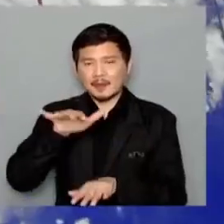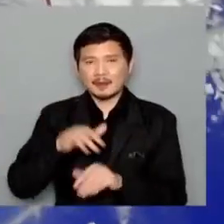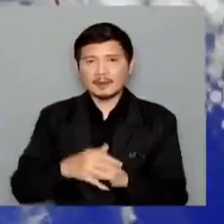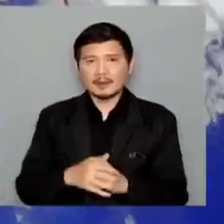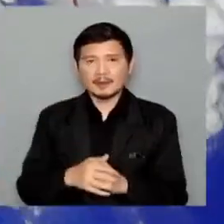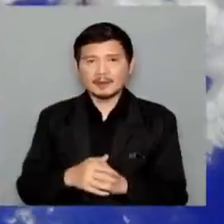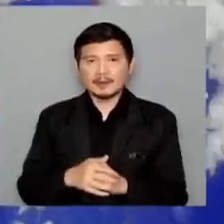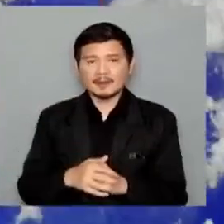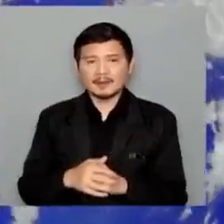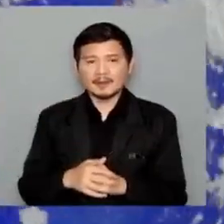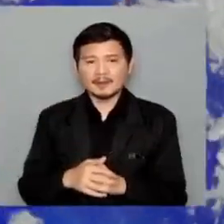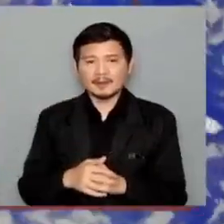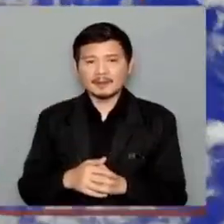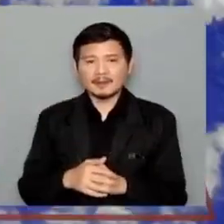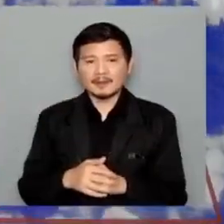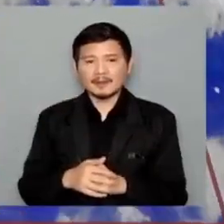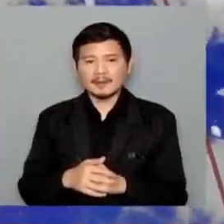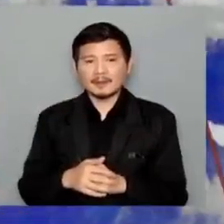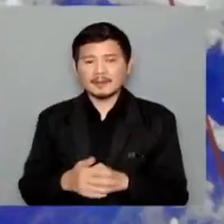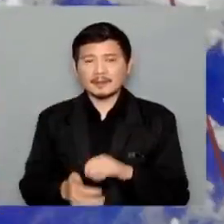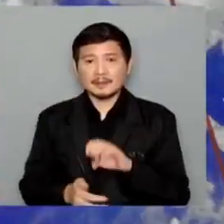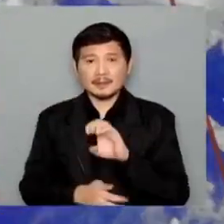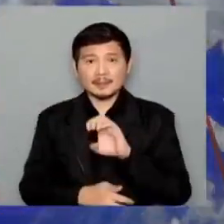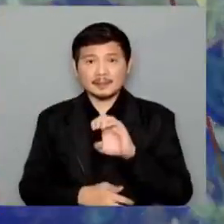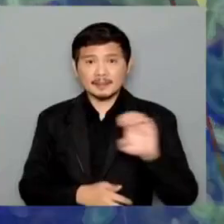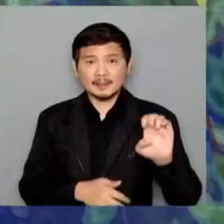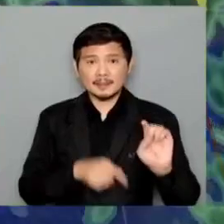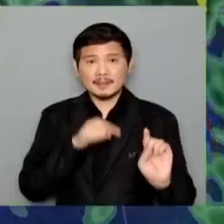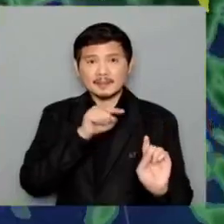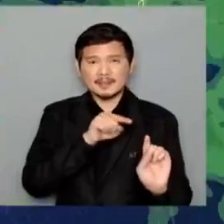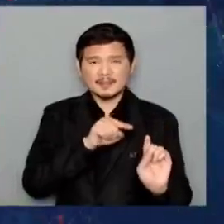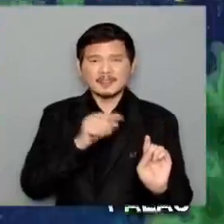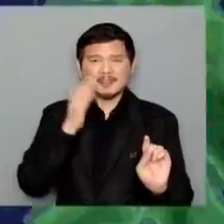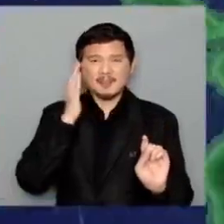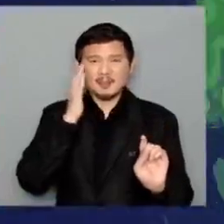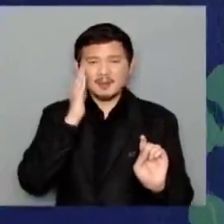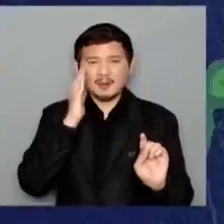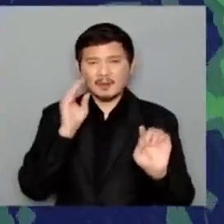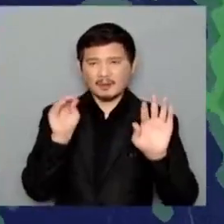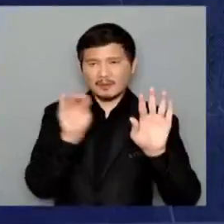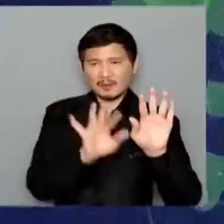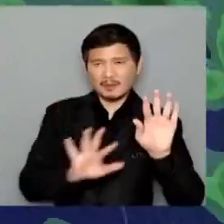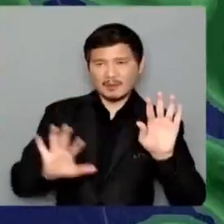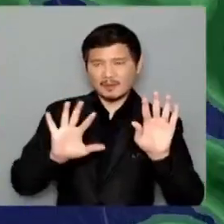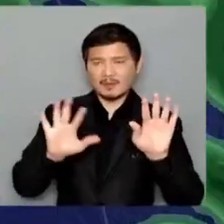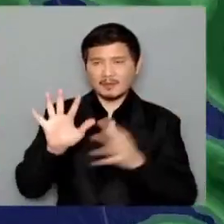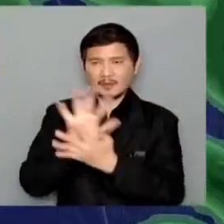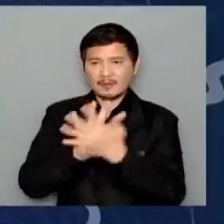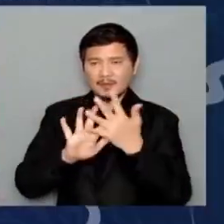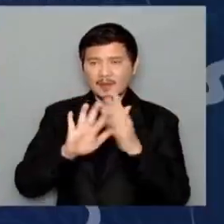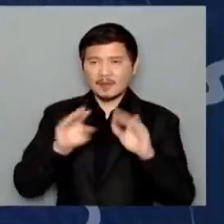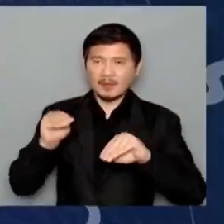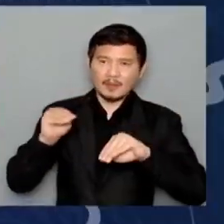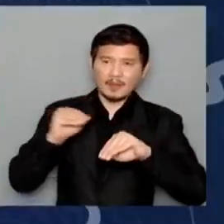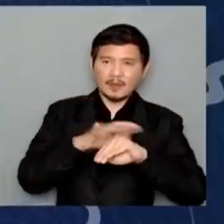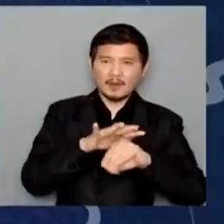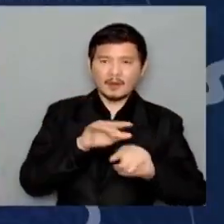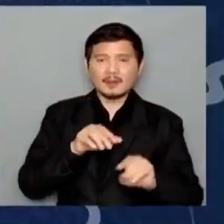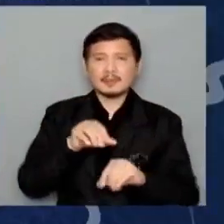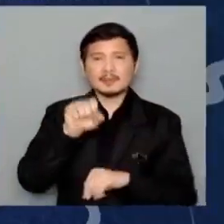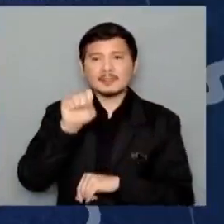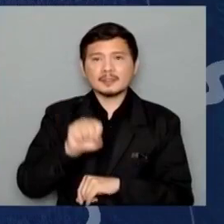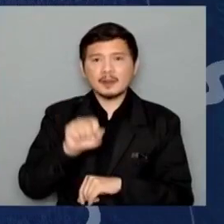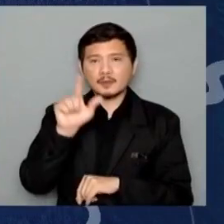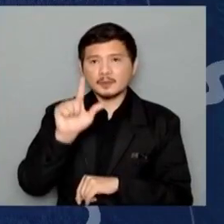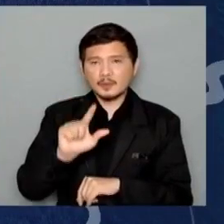Borangan City, Eastern Visayas. It is embedded along the intertropical convergence zone, which is now affecting the Southern Luzon, Visayas, and